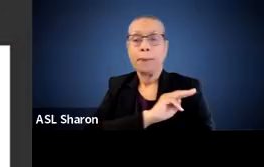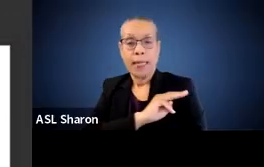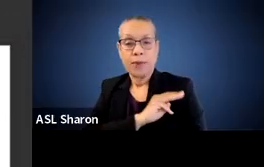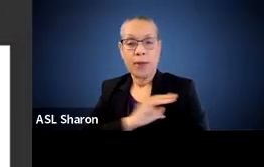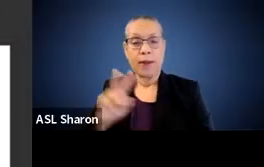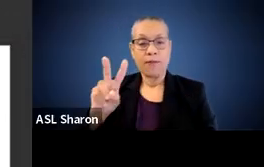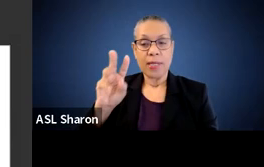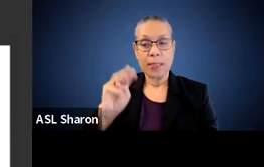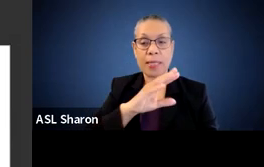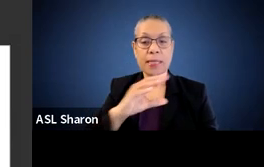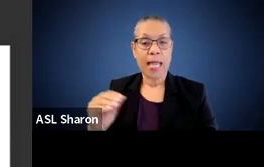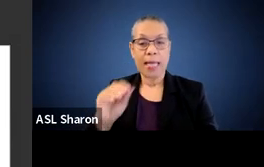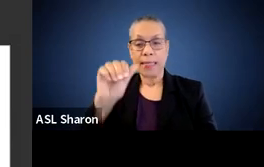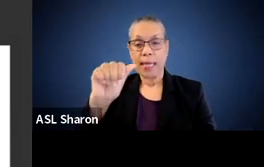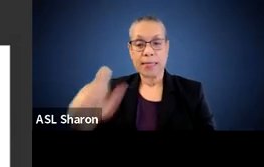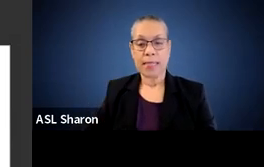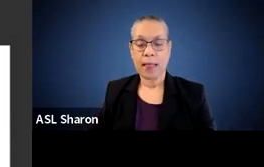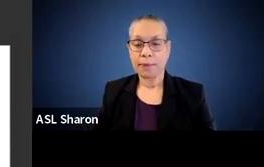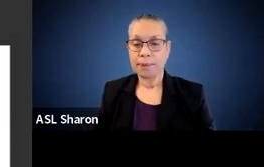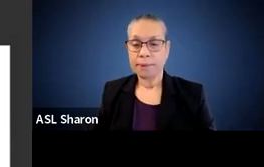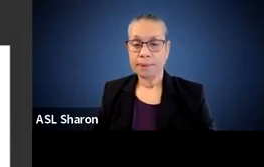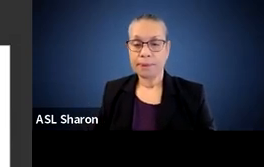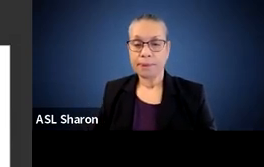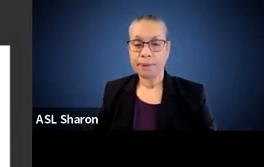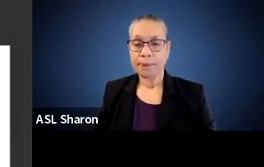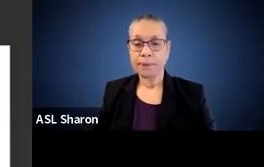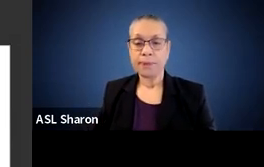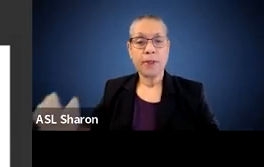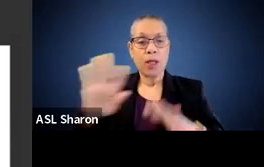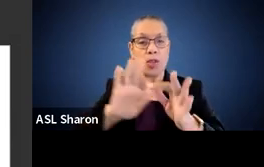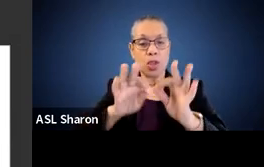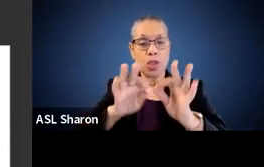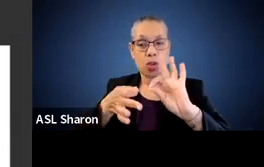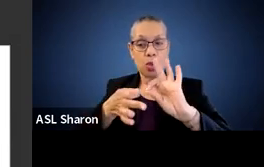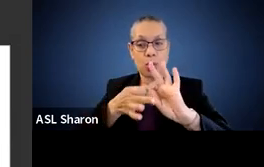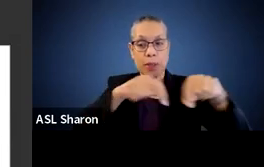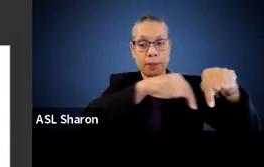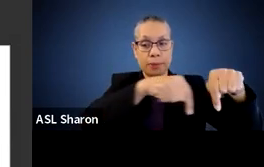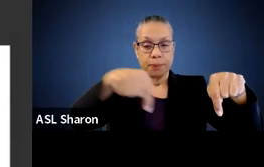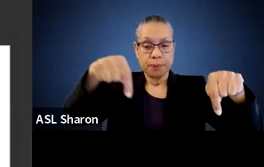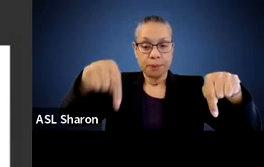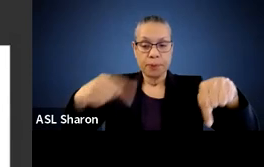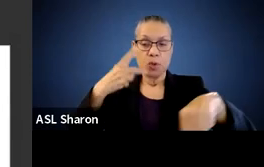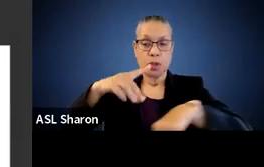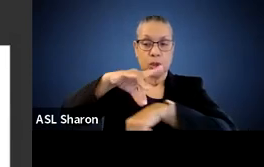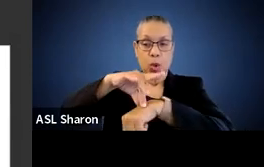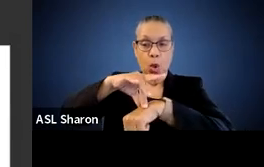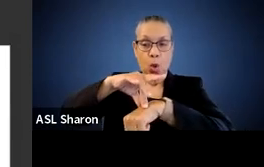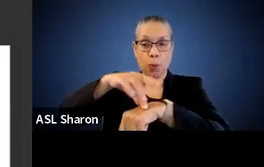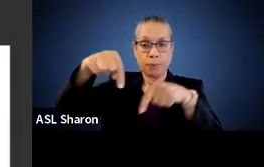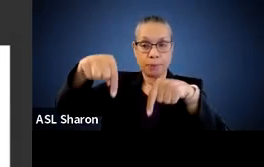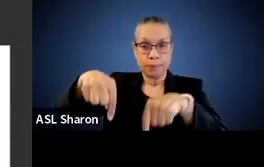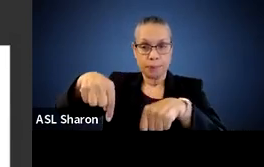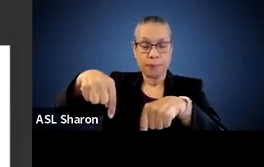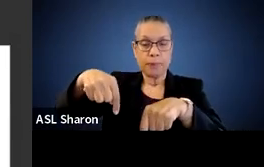Vietnamese and American signed language the interpretation feature has been activated click the globe